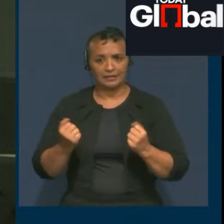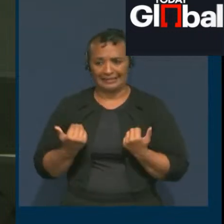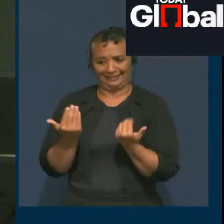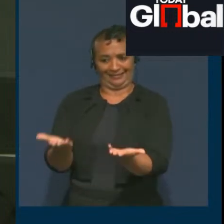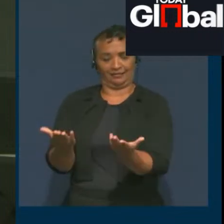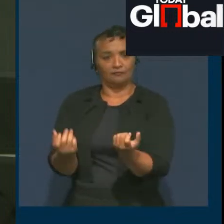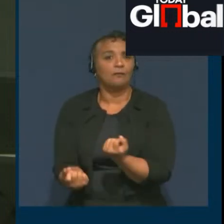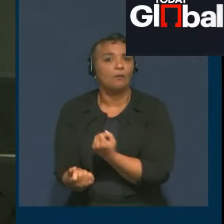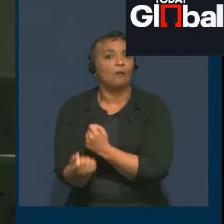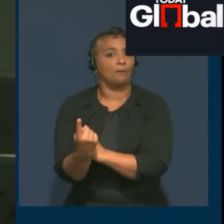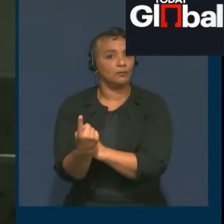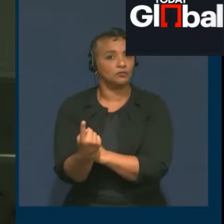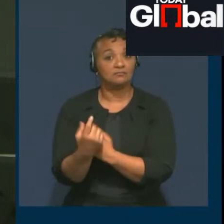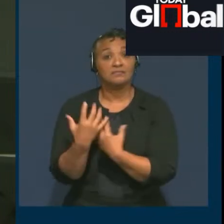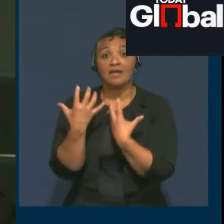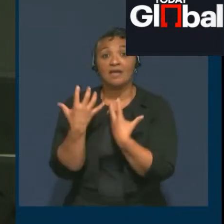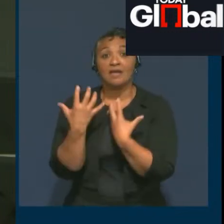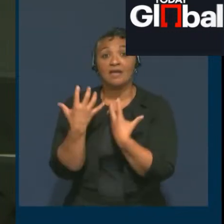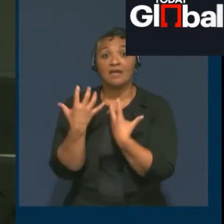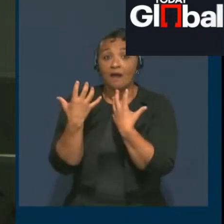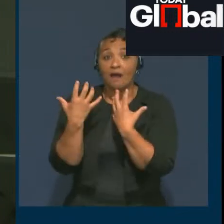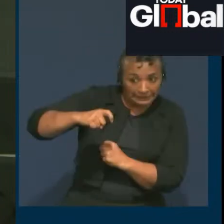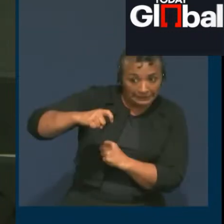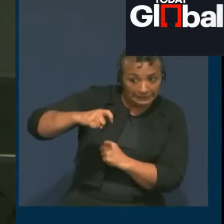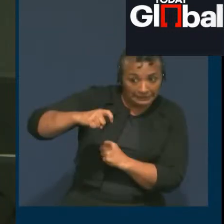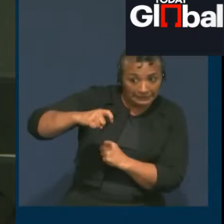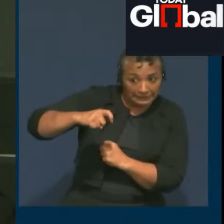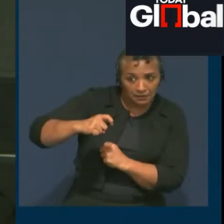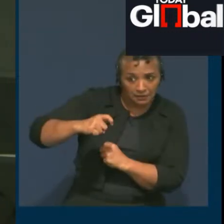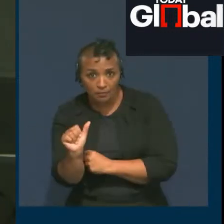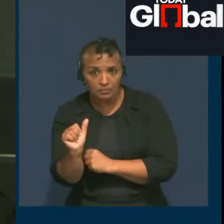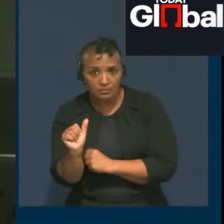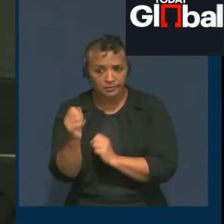It improves reasonable accommodation, and